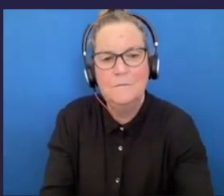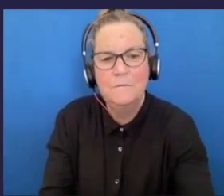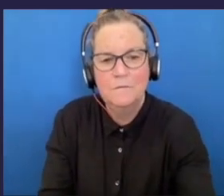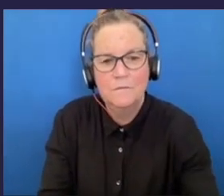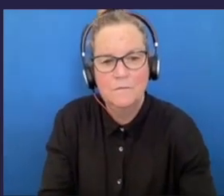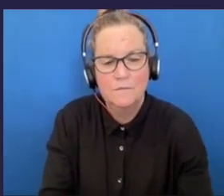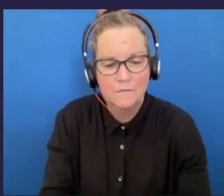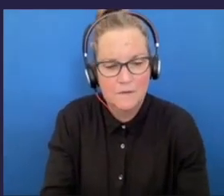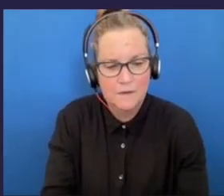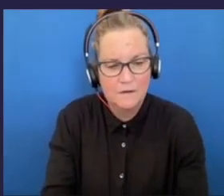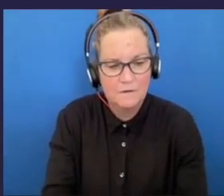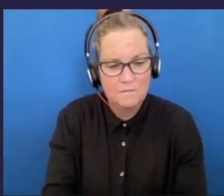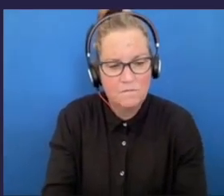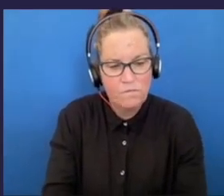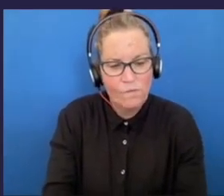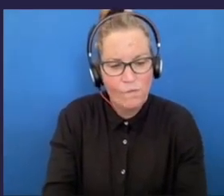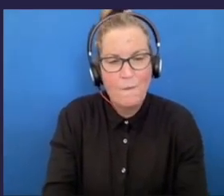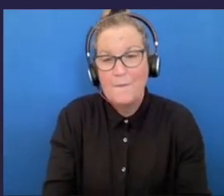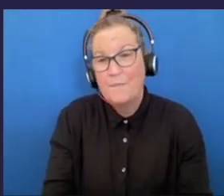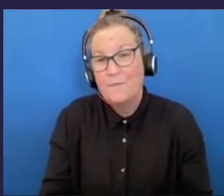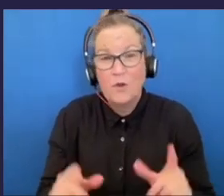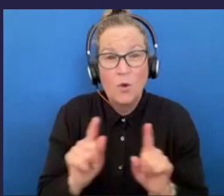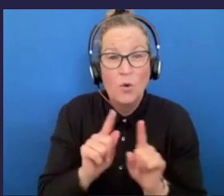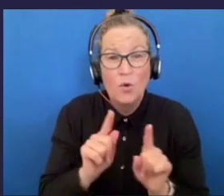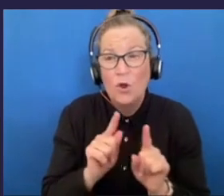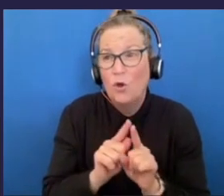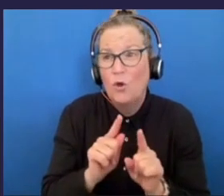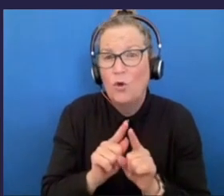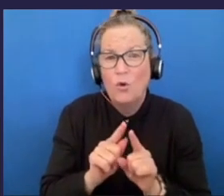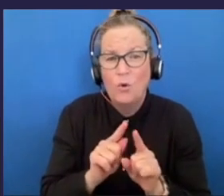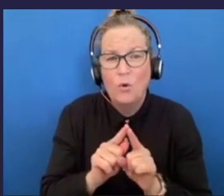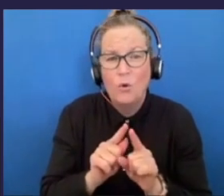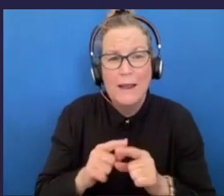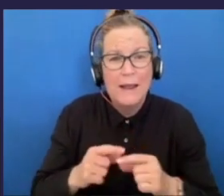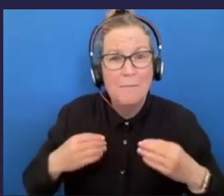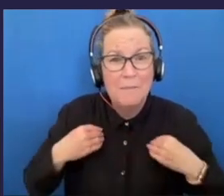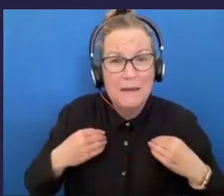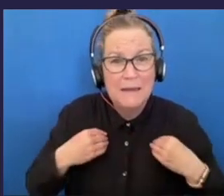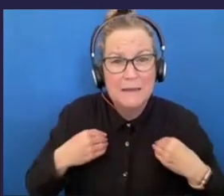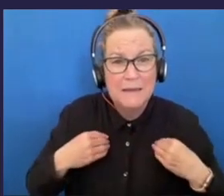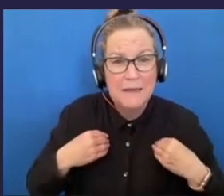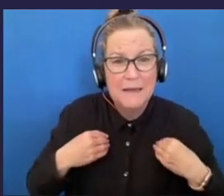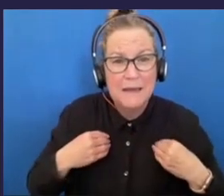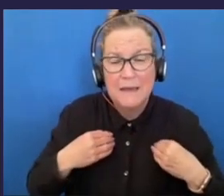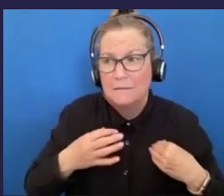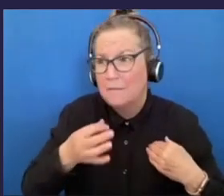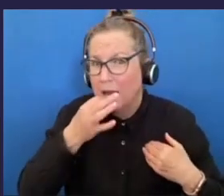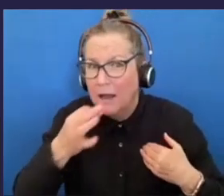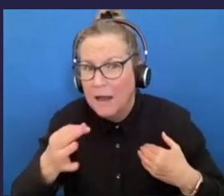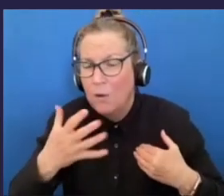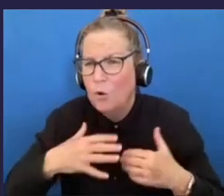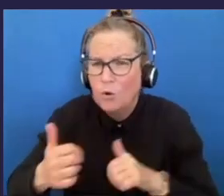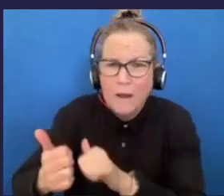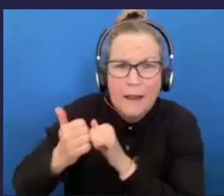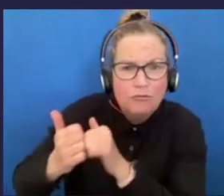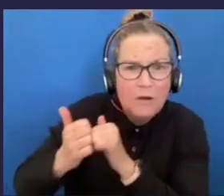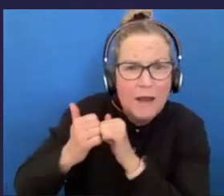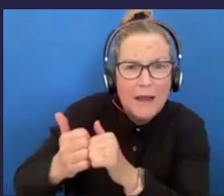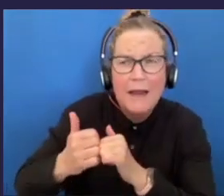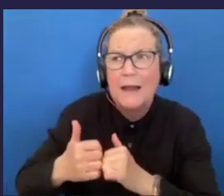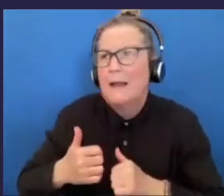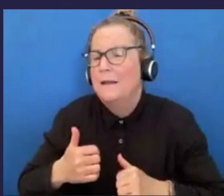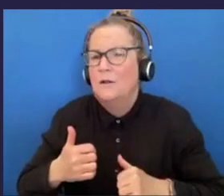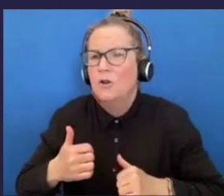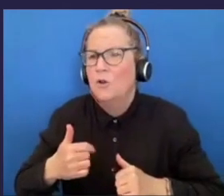to employers and we try to be really kind and really encouraging in our approach. We want to work collaboratively with you. We're not going